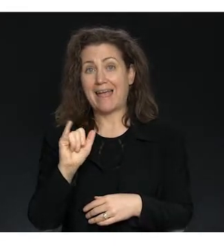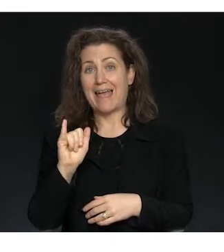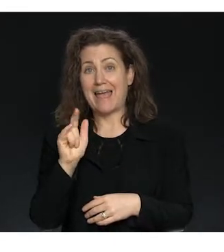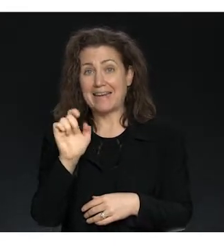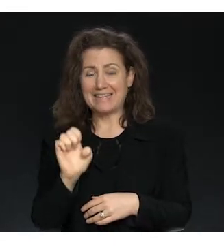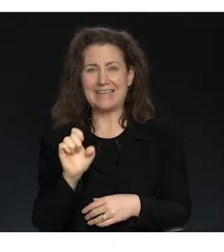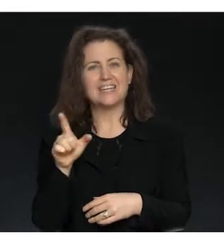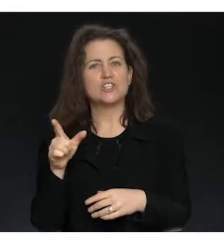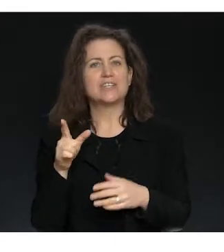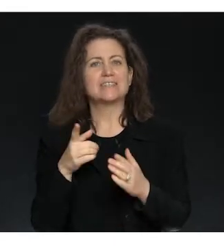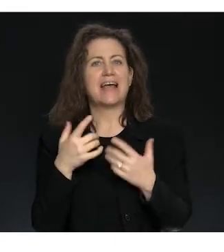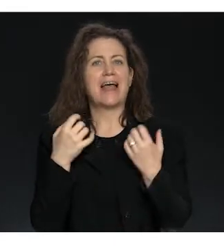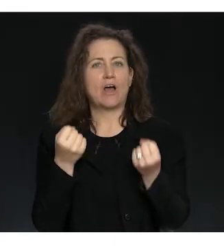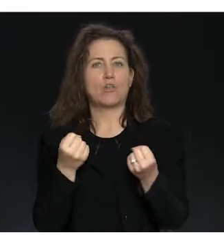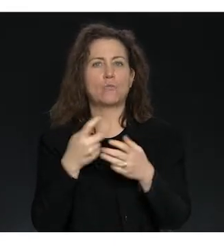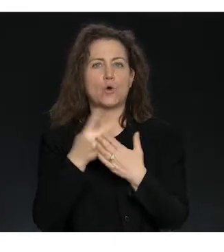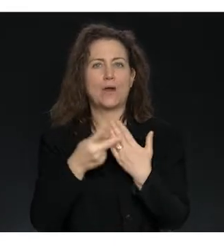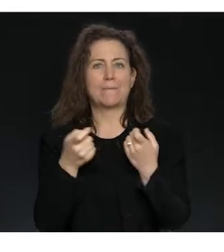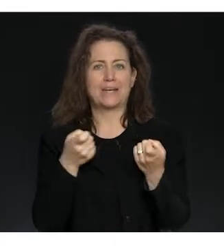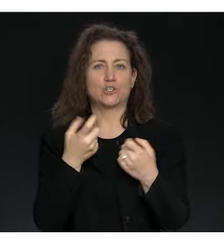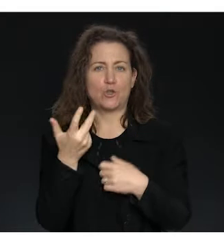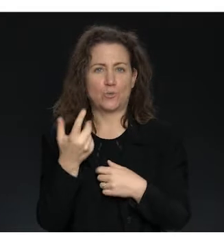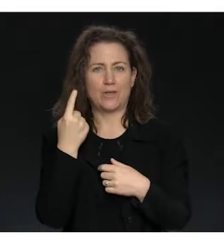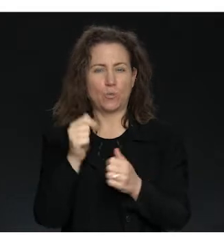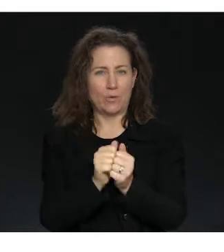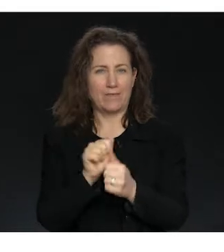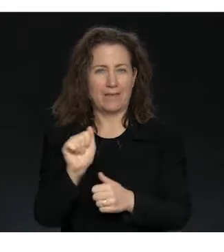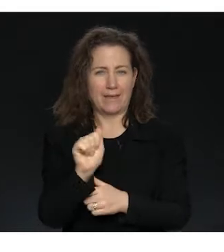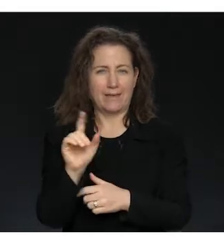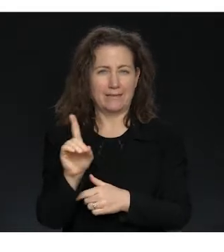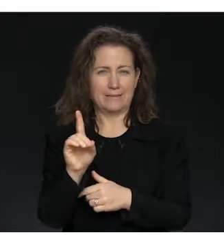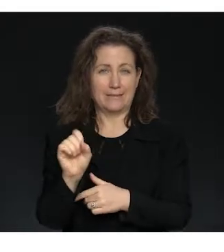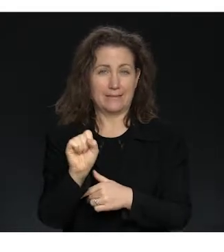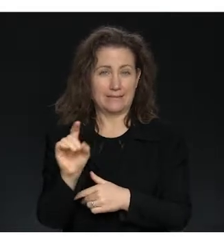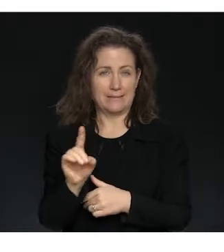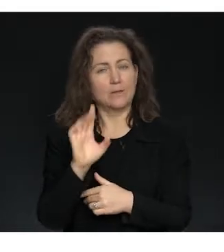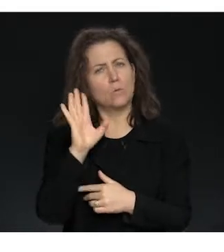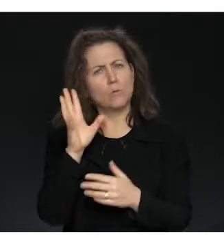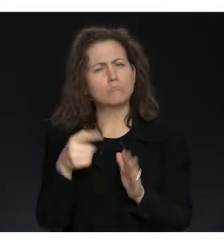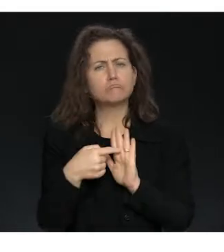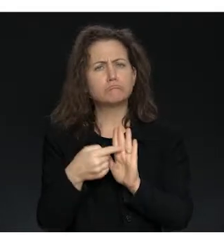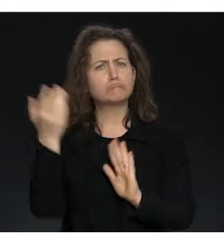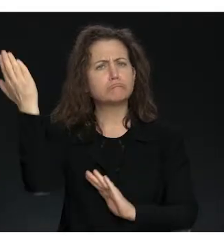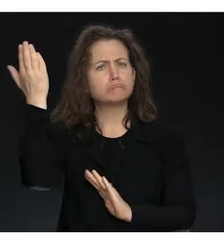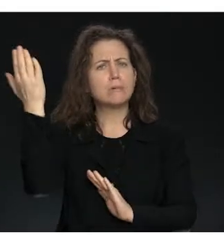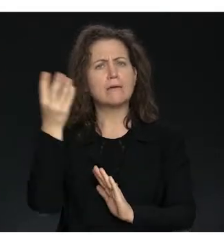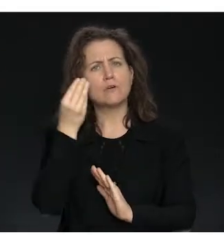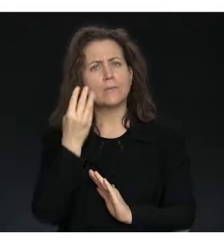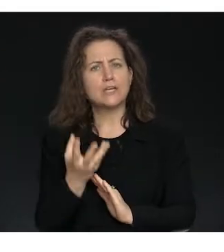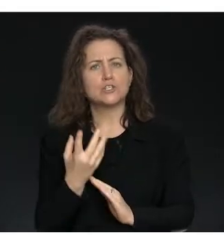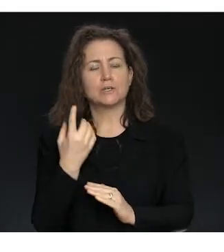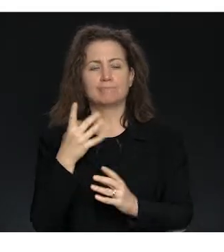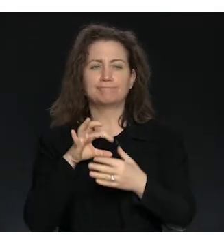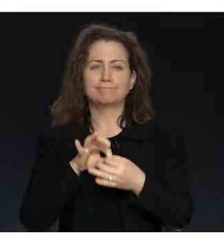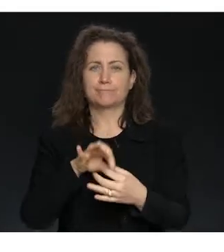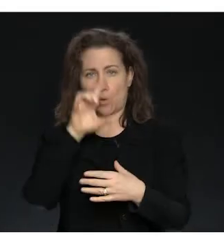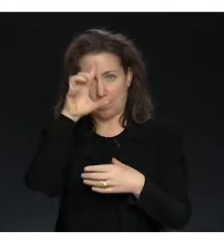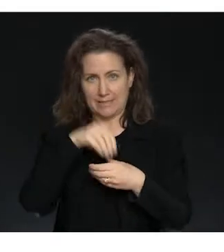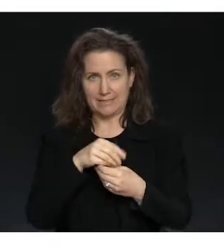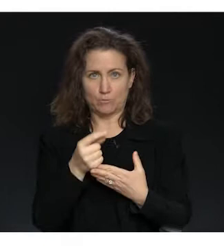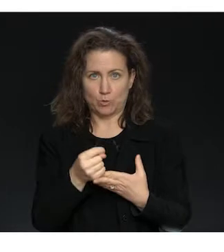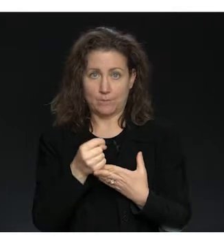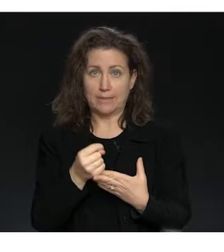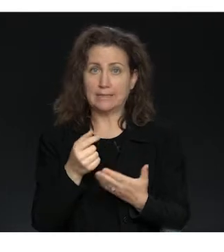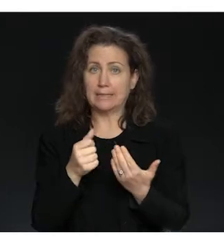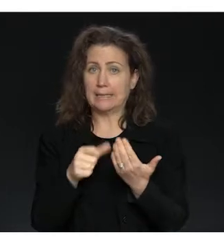with Aging and Disability Services Division, will present information on the Autism Treatment Assistance Program initiatives